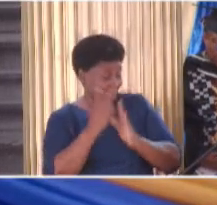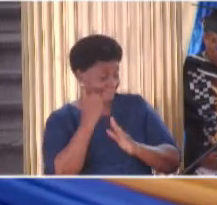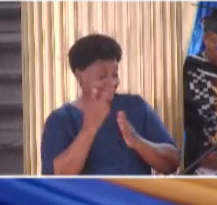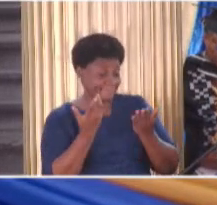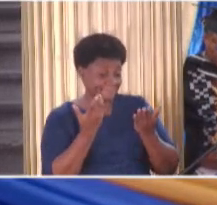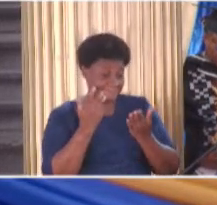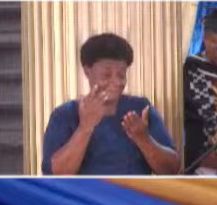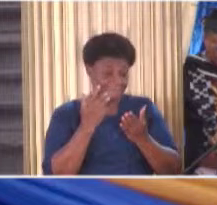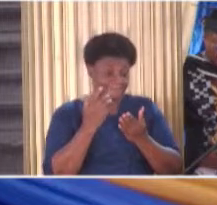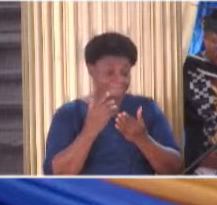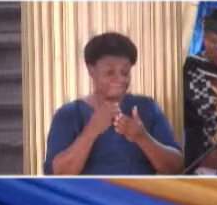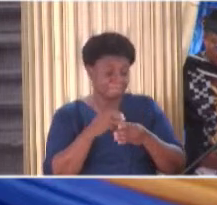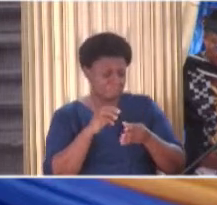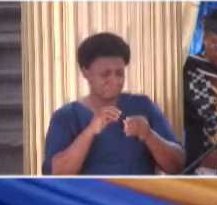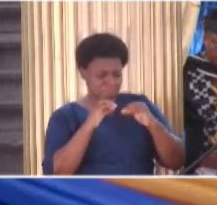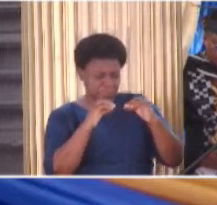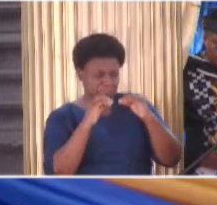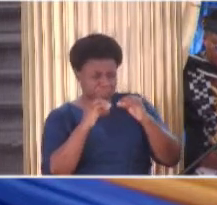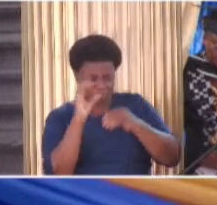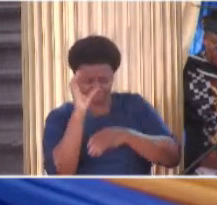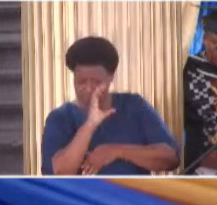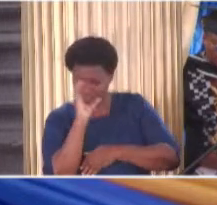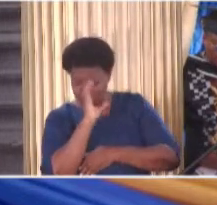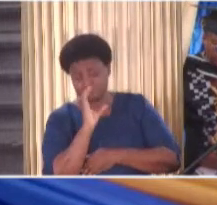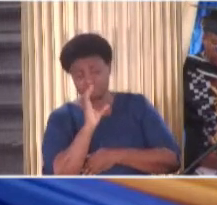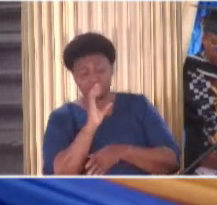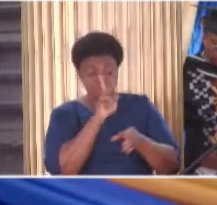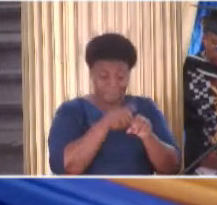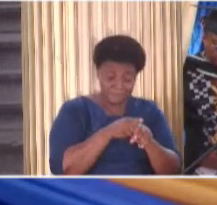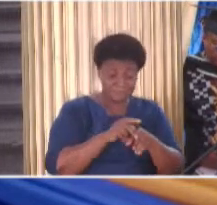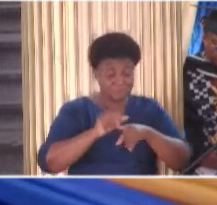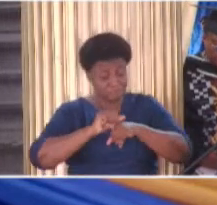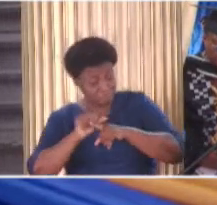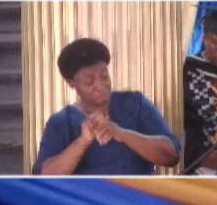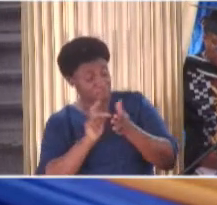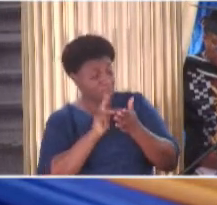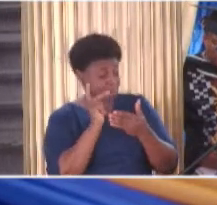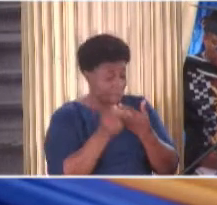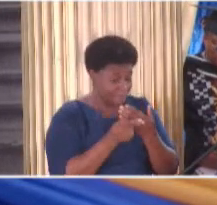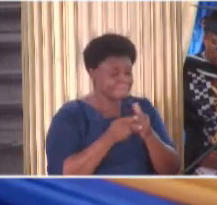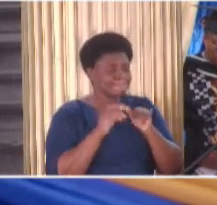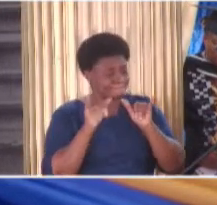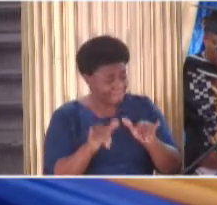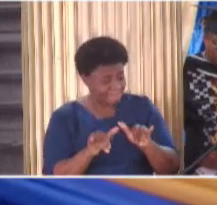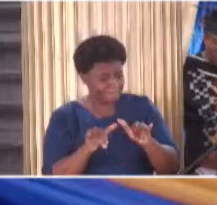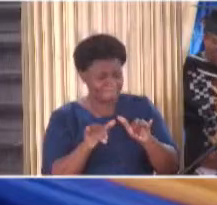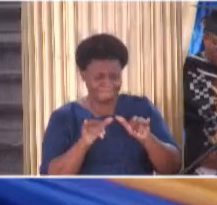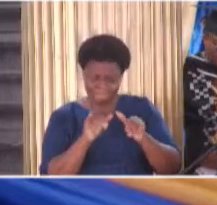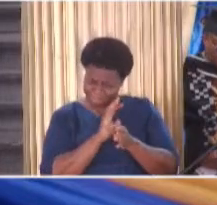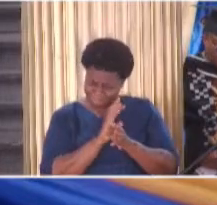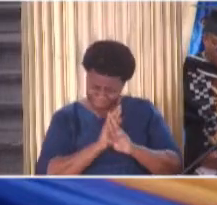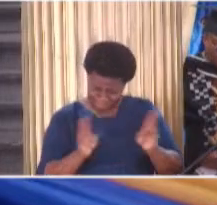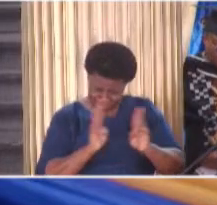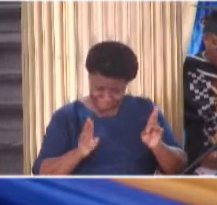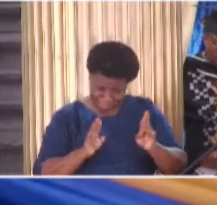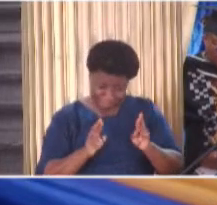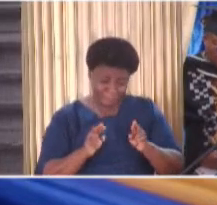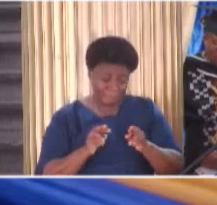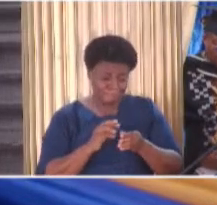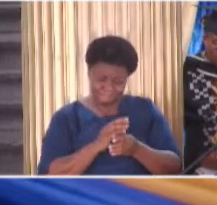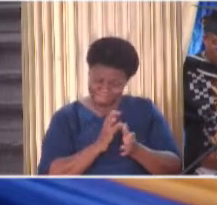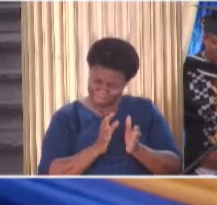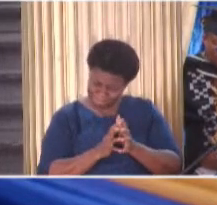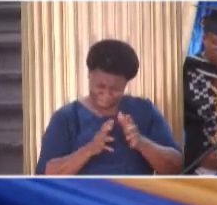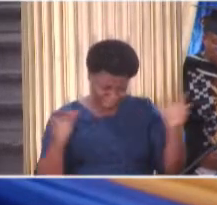seek mentorship, participate in training programs, and stay abreast with